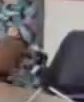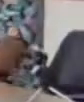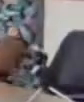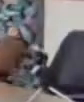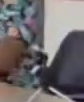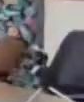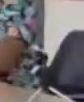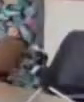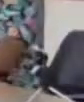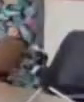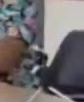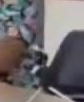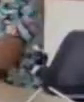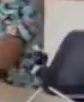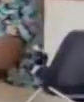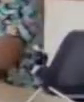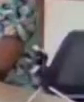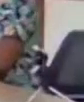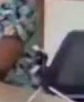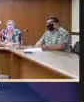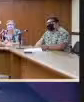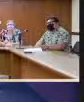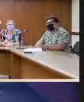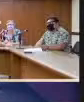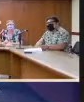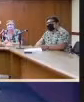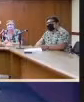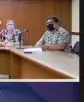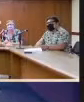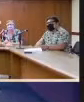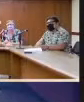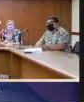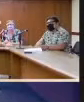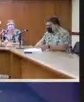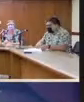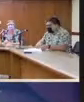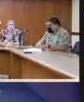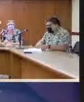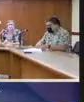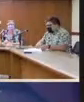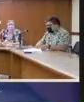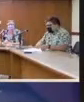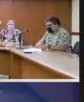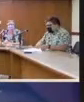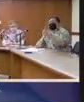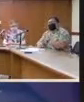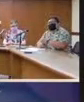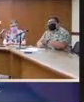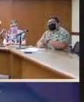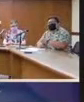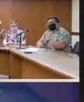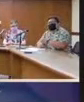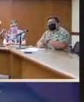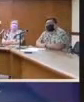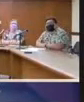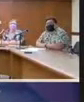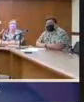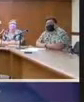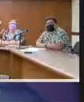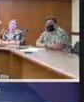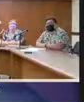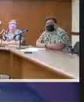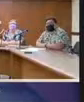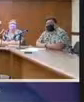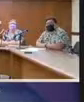some guidelines of where we were. Okay, don't worry. there you go. Oh yeah, perfect. So we're, I'm